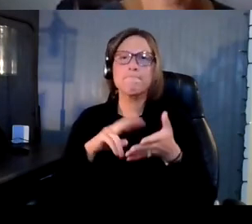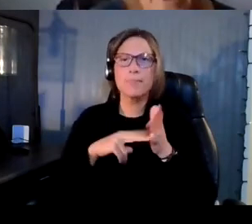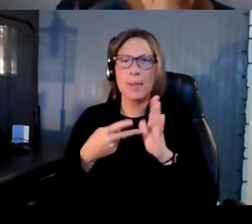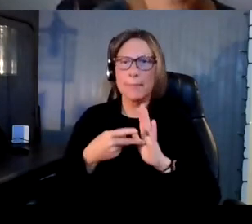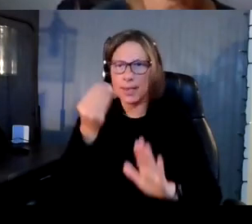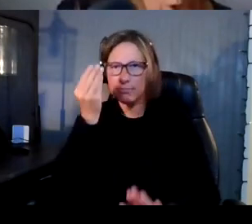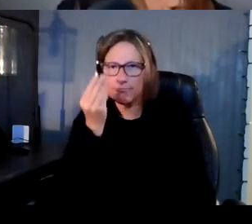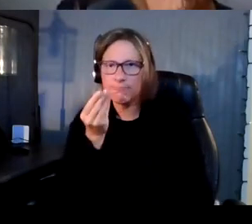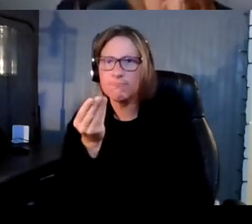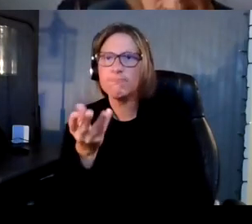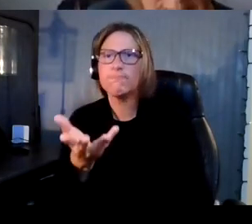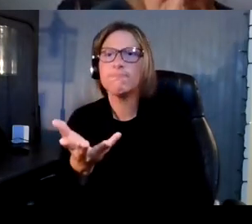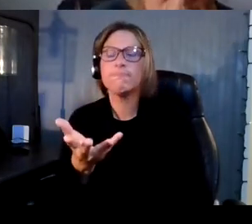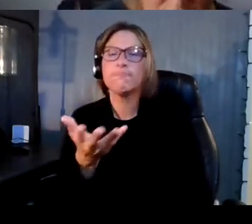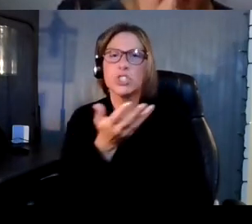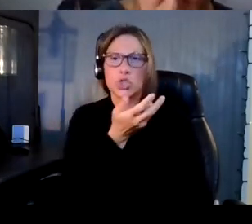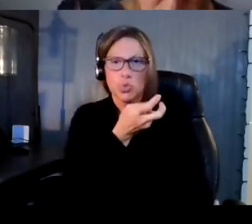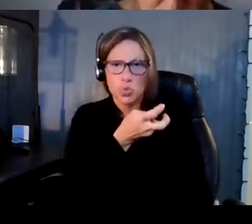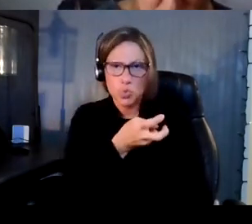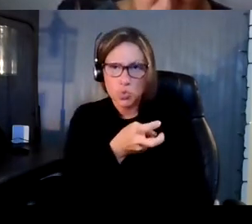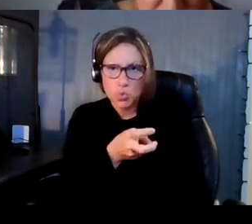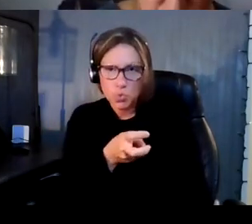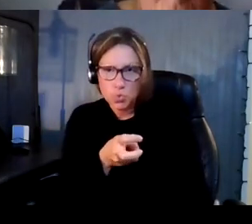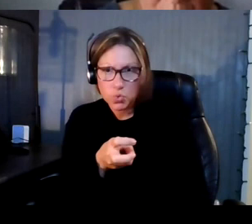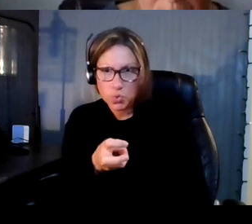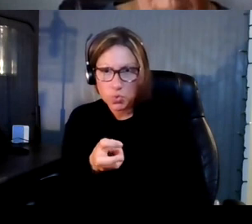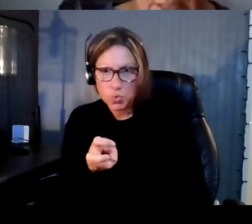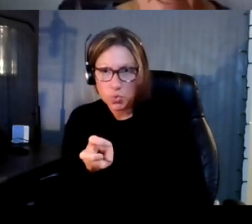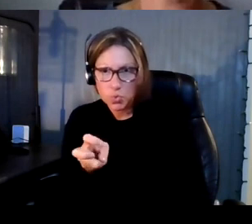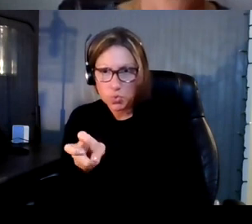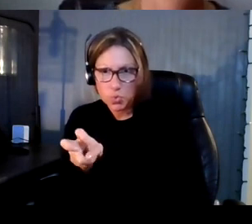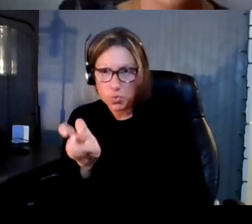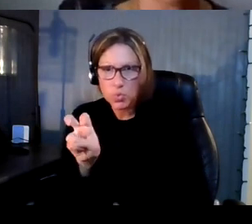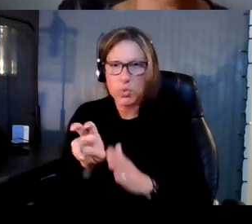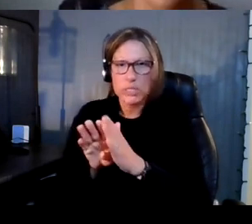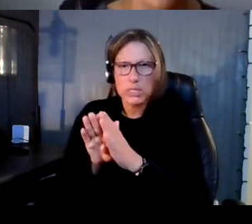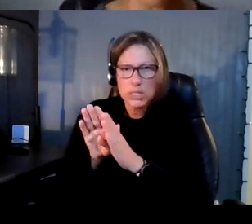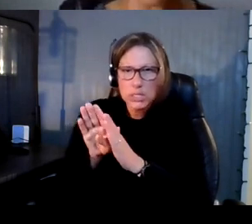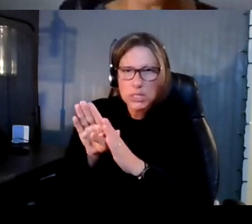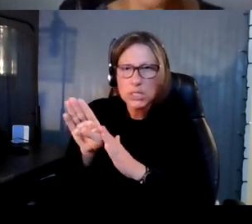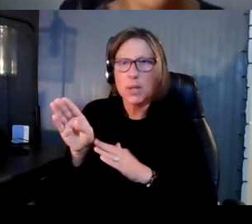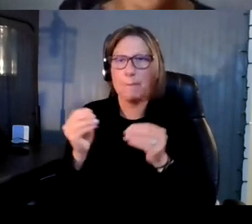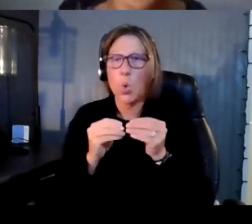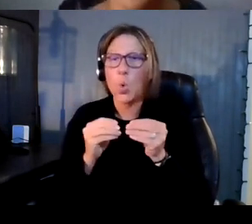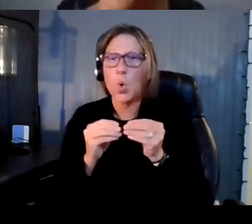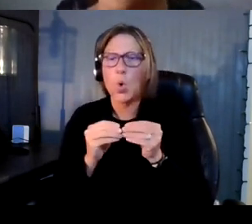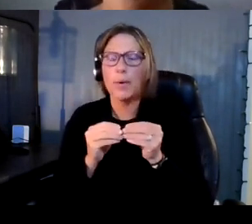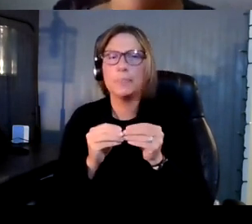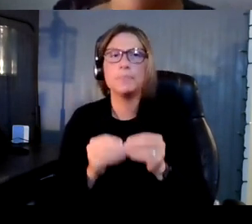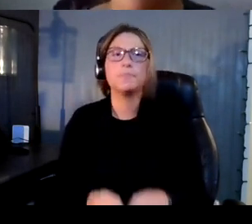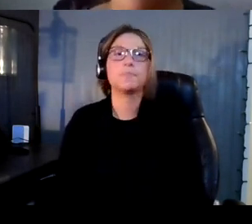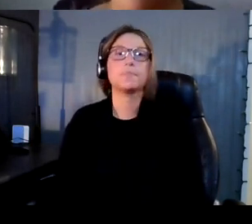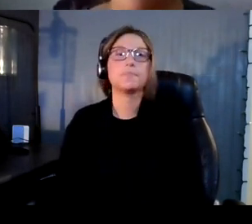know. We're going to transition those and shape it as much as we possibly can. We're going to do